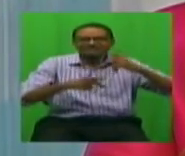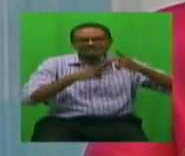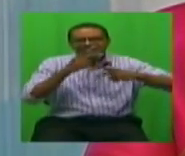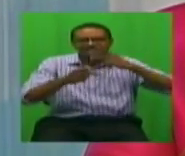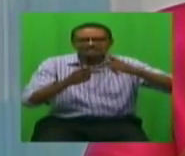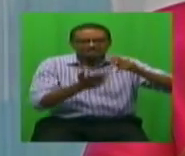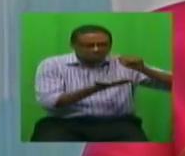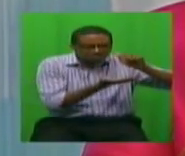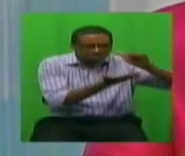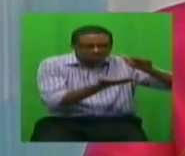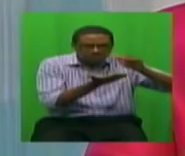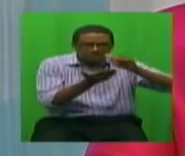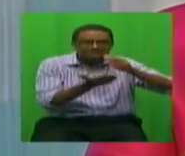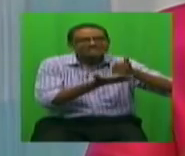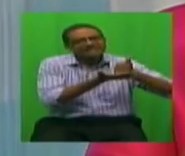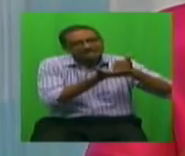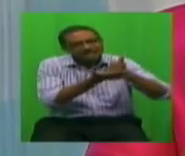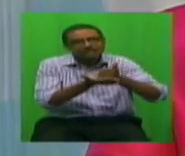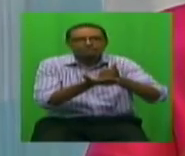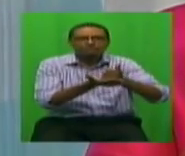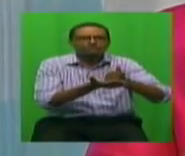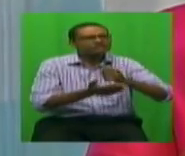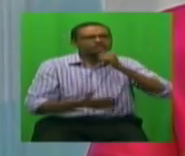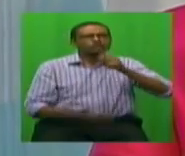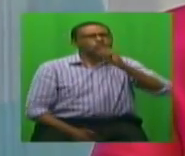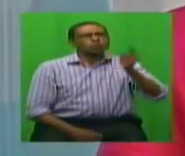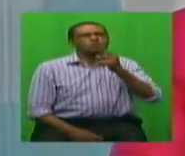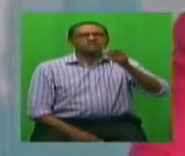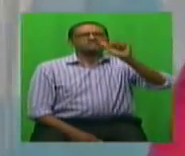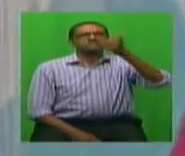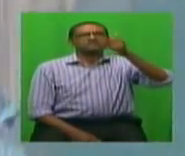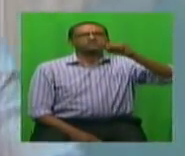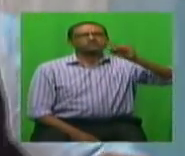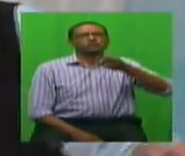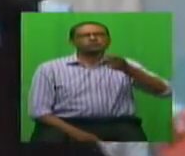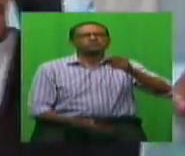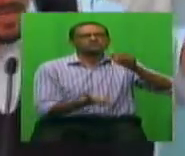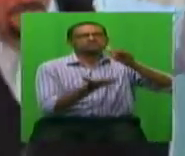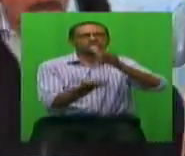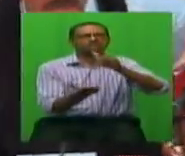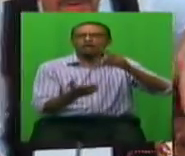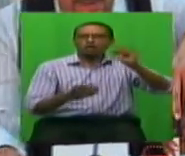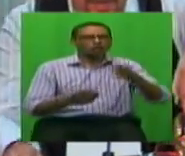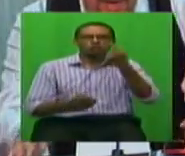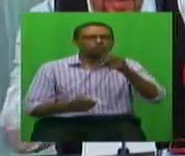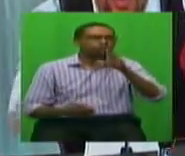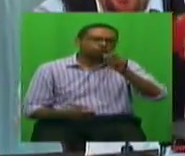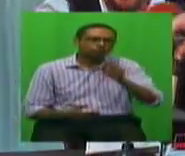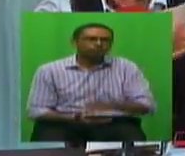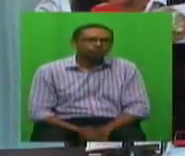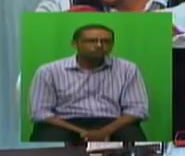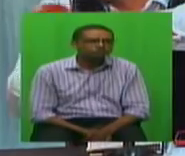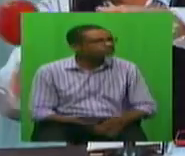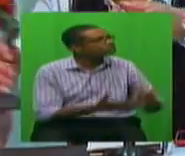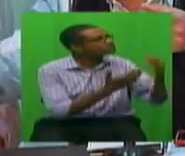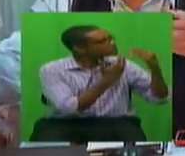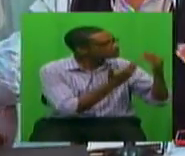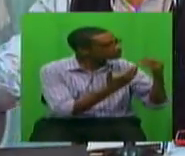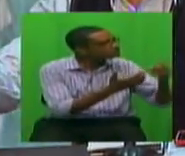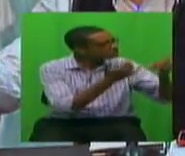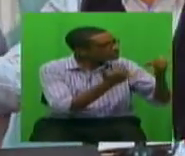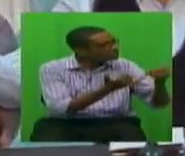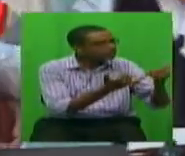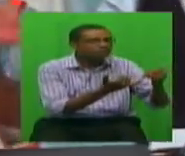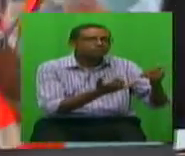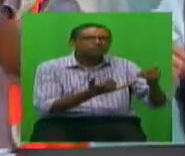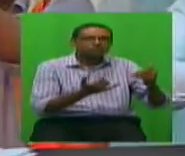of normalcy. And it is not just $10,000. Thank you. Thank you very much, Minister. We'll ask Minister Rambarat now. Thank you very